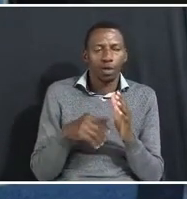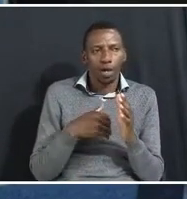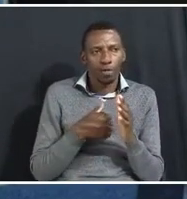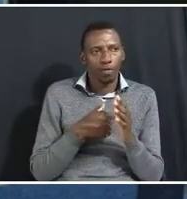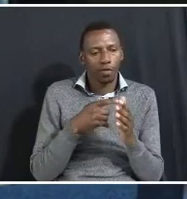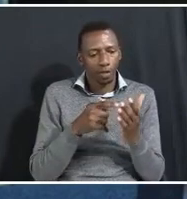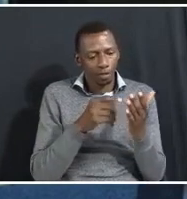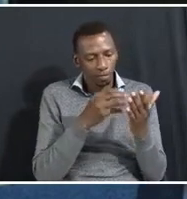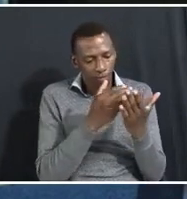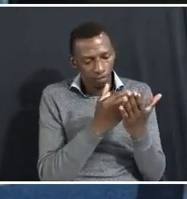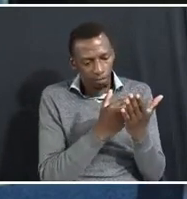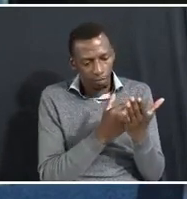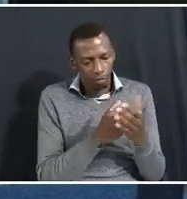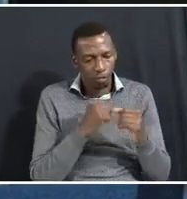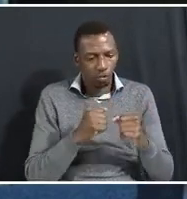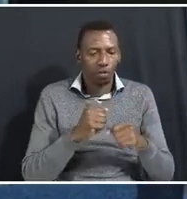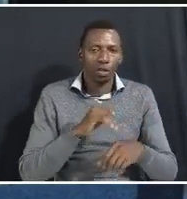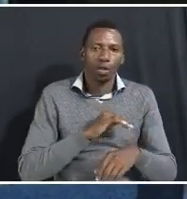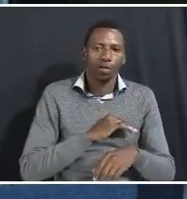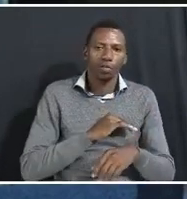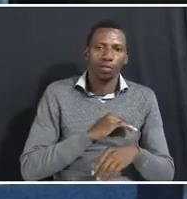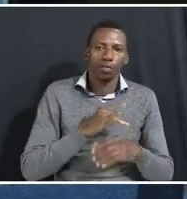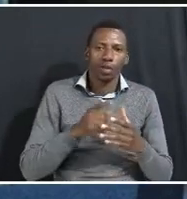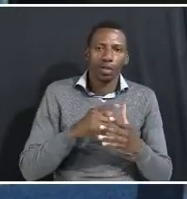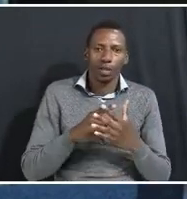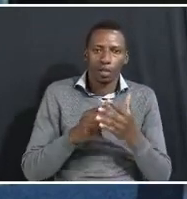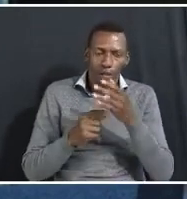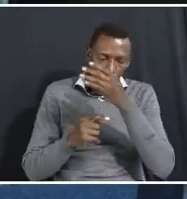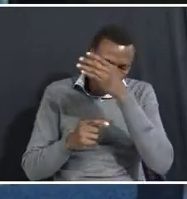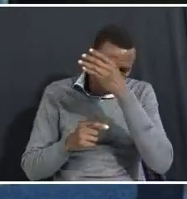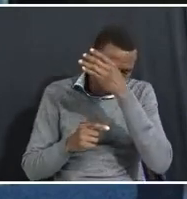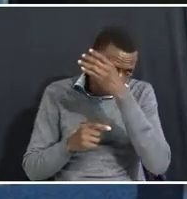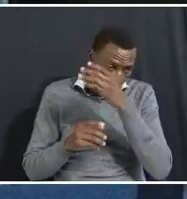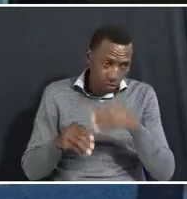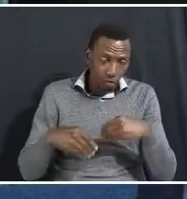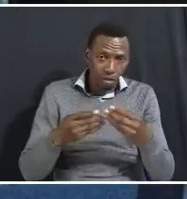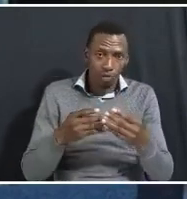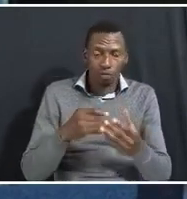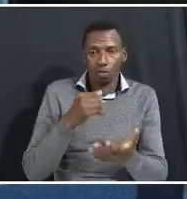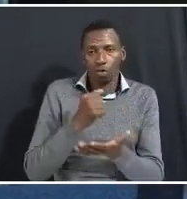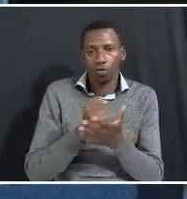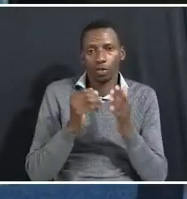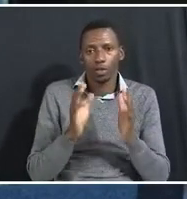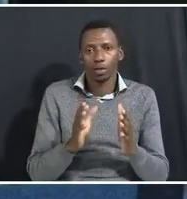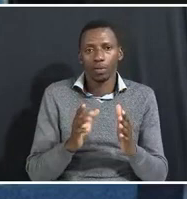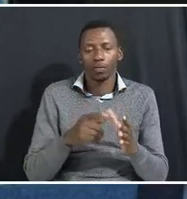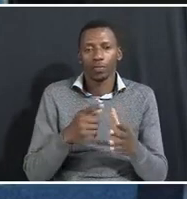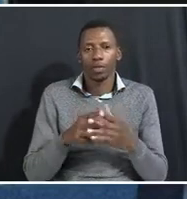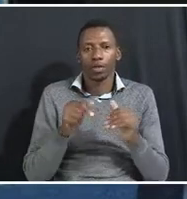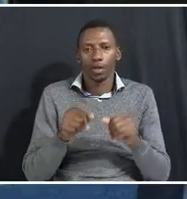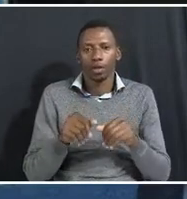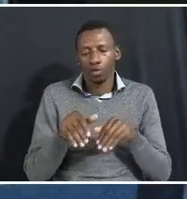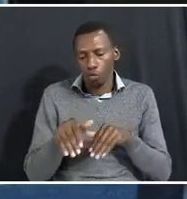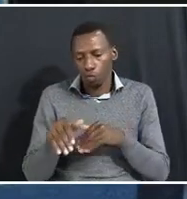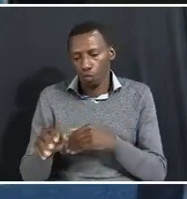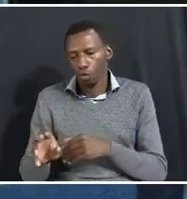register will be strong enough and will be submitted to the subsequent officers, so we are able to track and